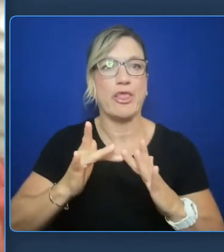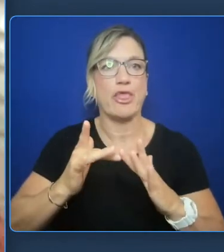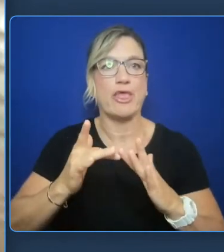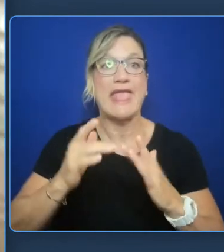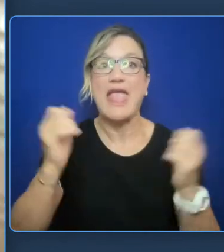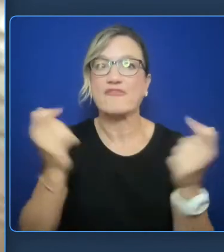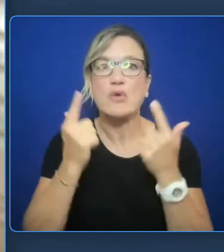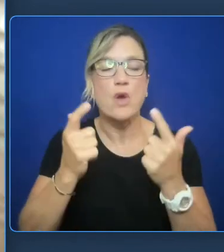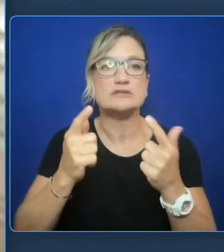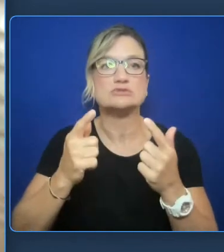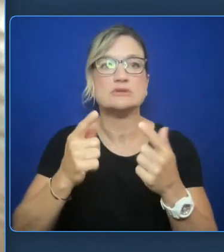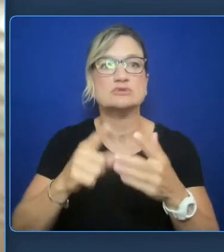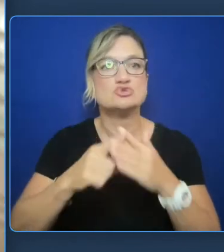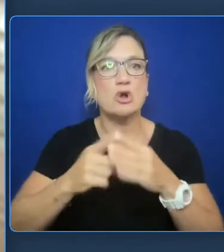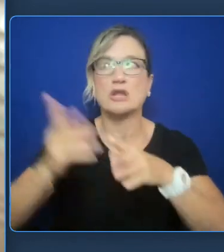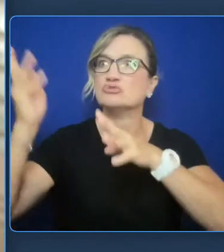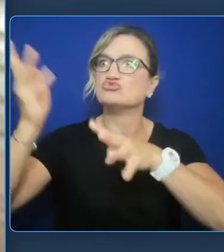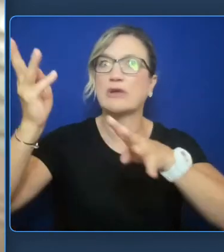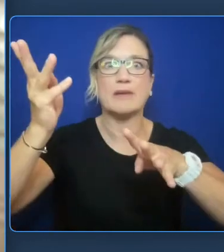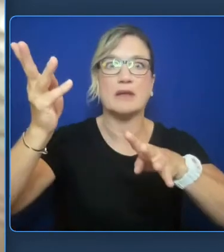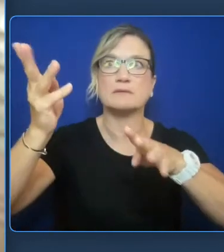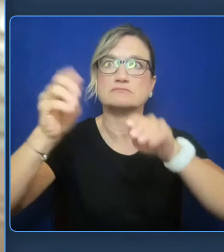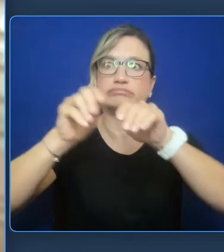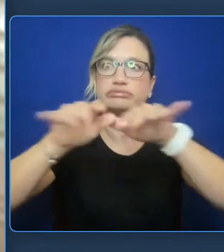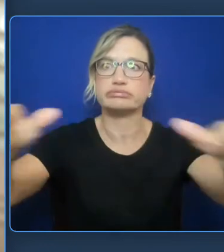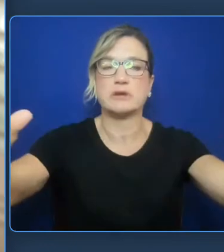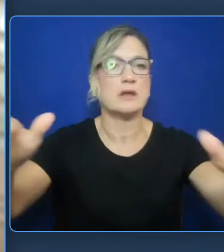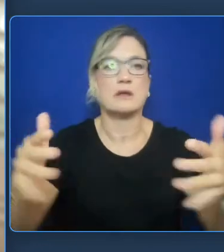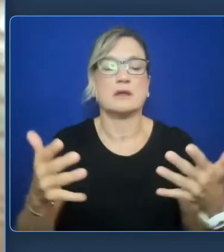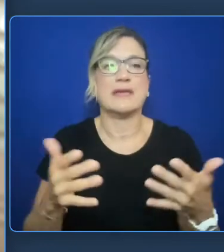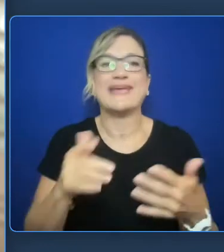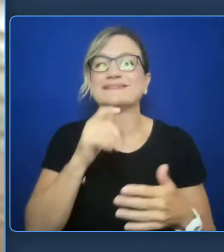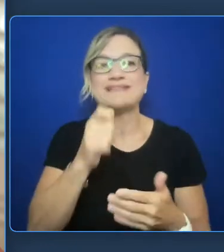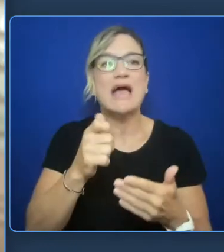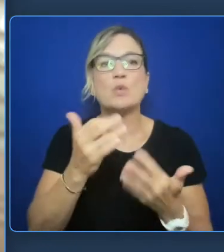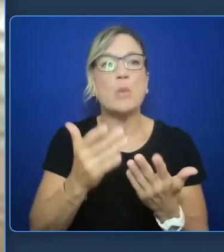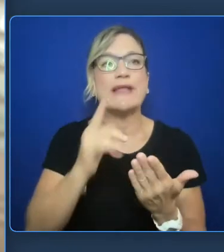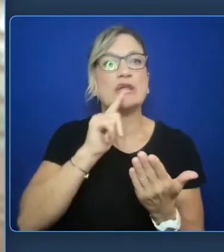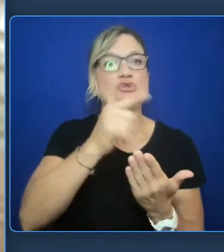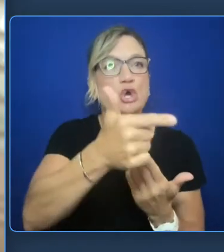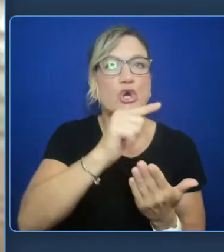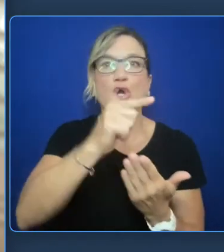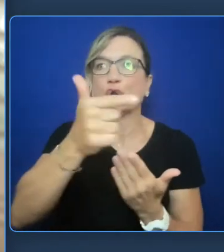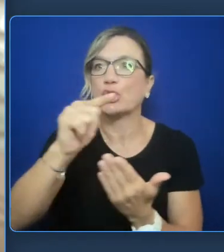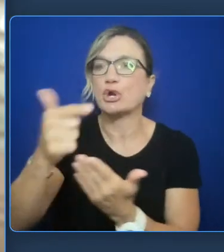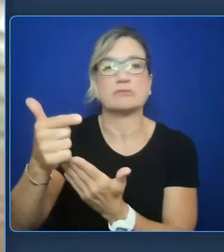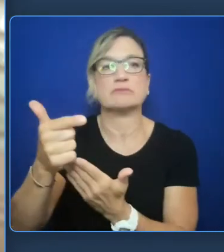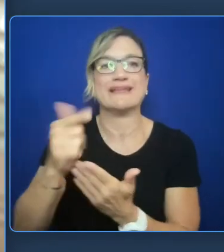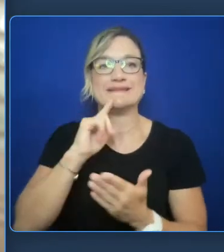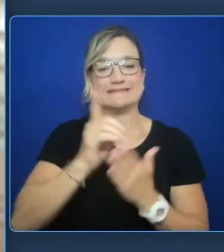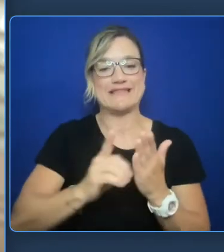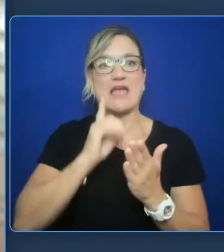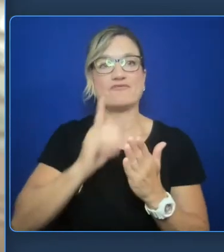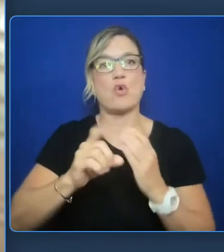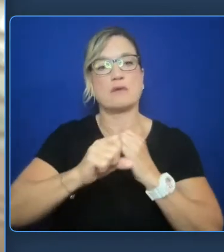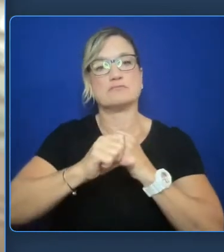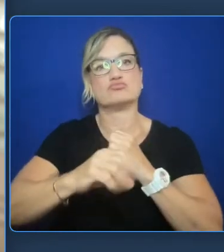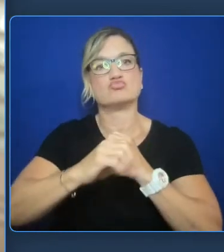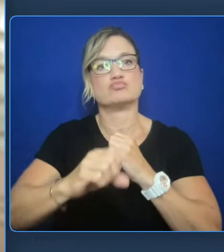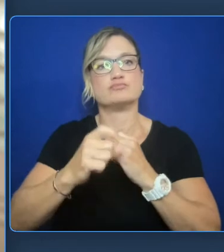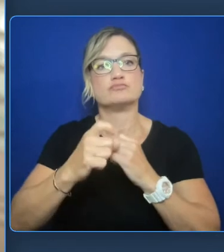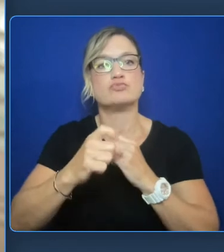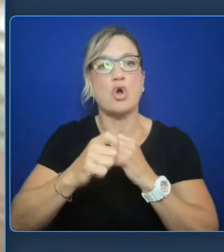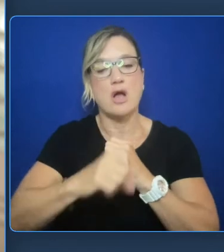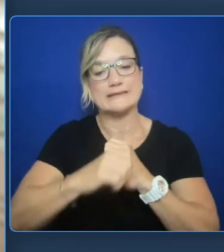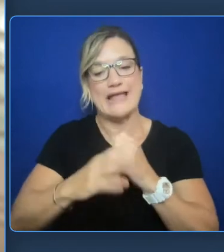started streaming from it, because it's not waiting its turn, it's not doing anything else. It's really designed for broadcasters and